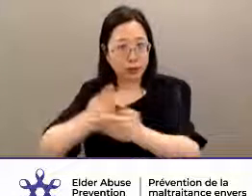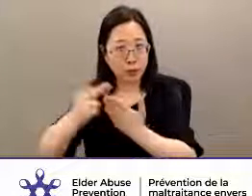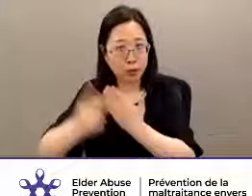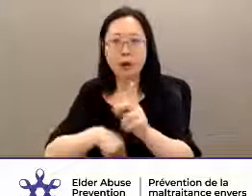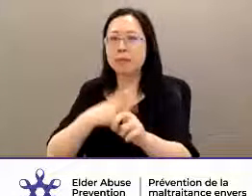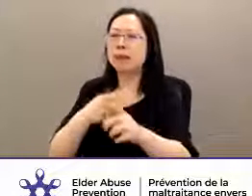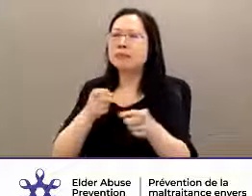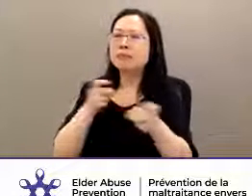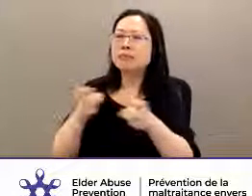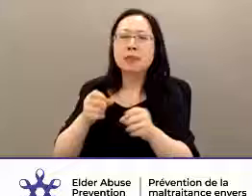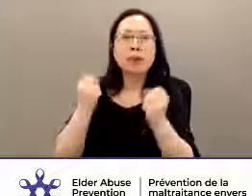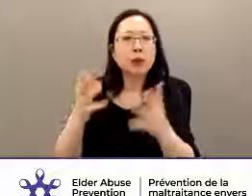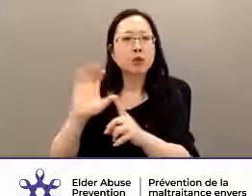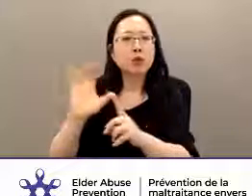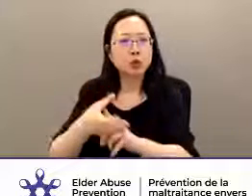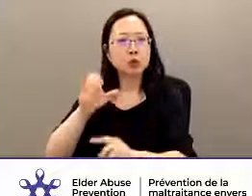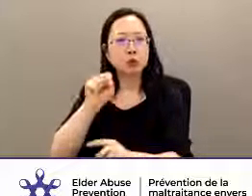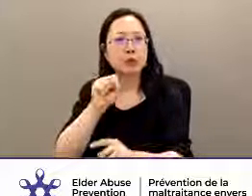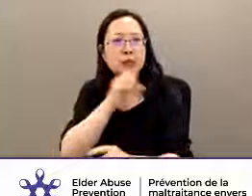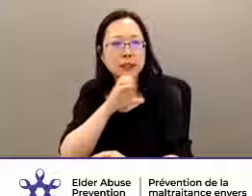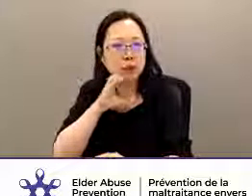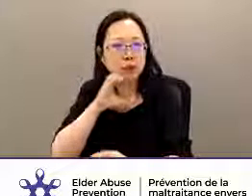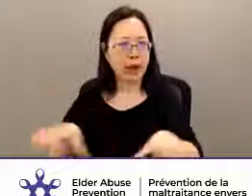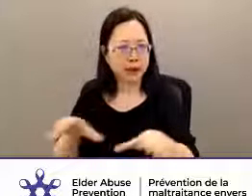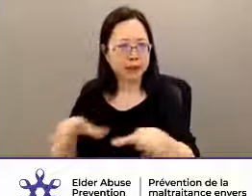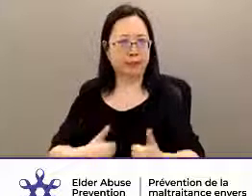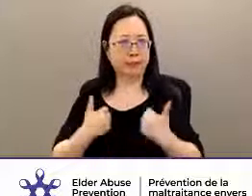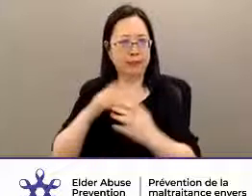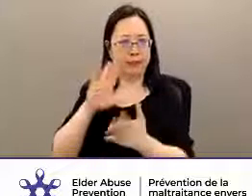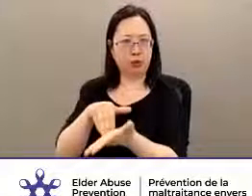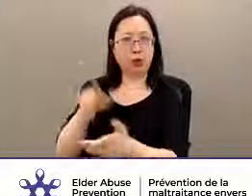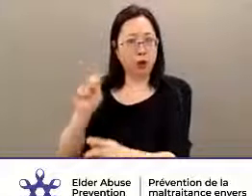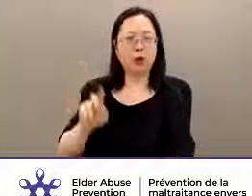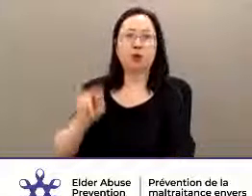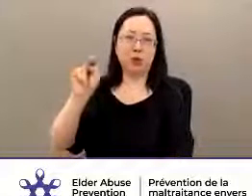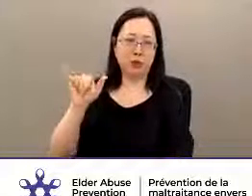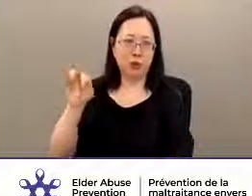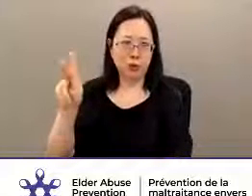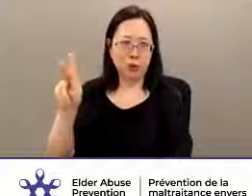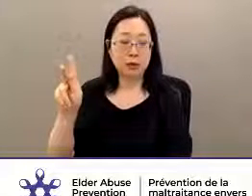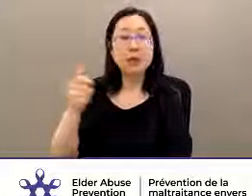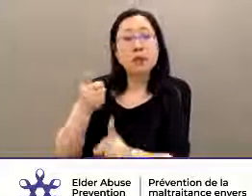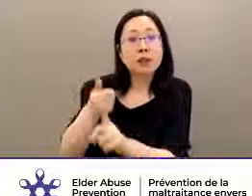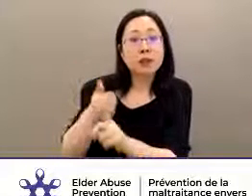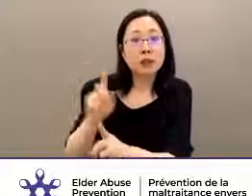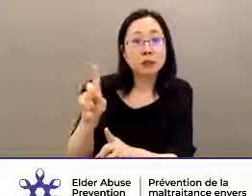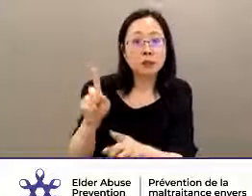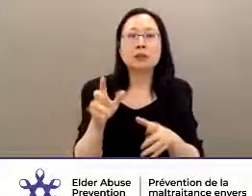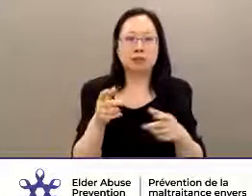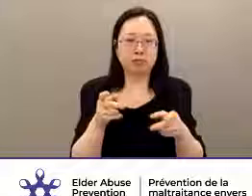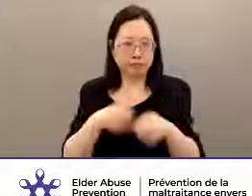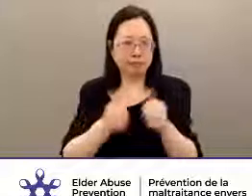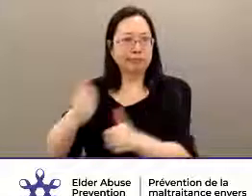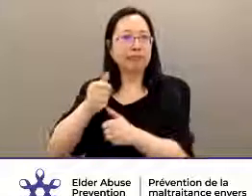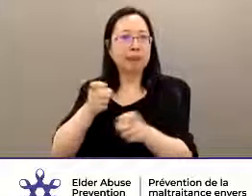multicultural seniors active living center in North York. She also was the lead manager for the Senior Bullying